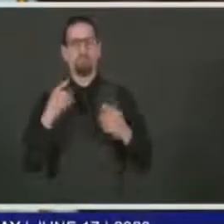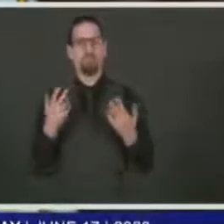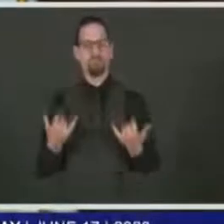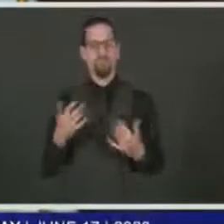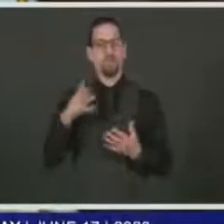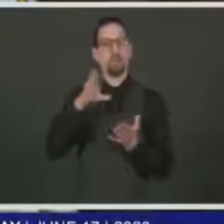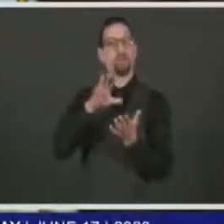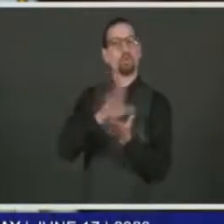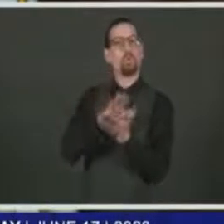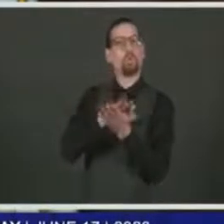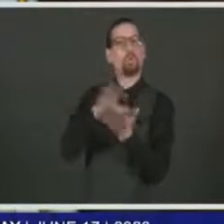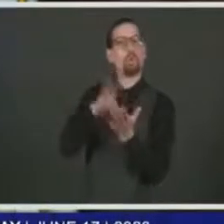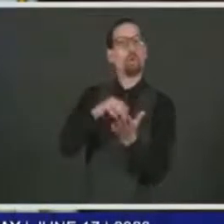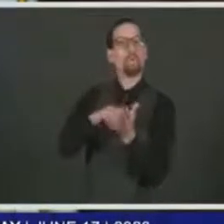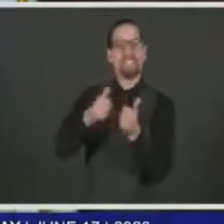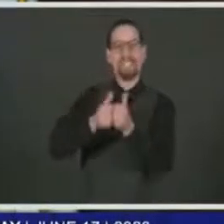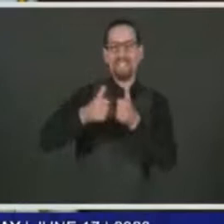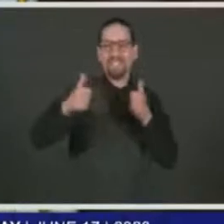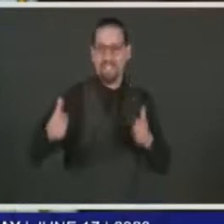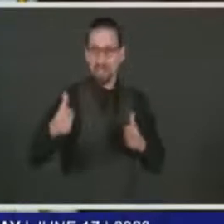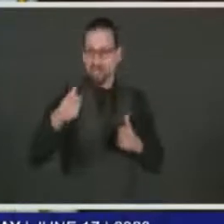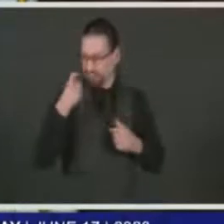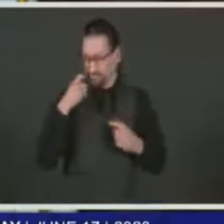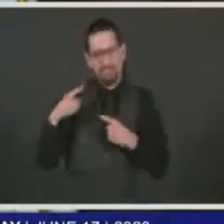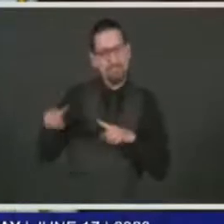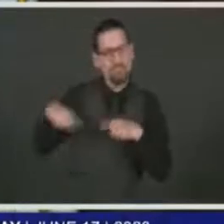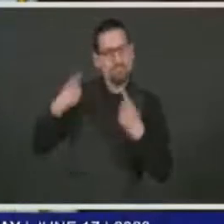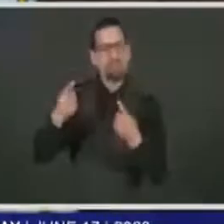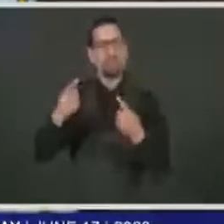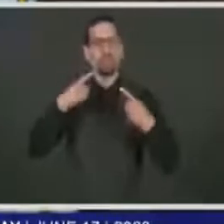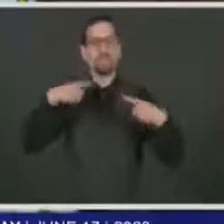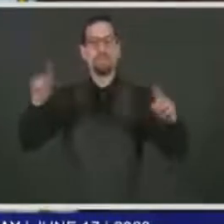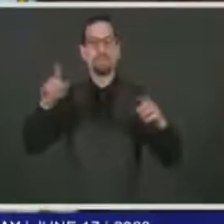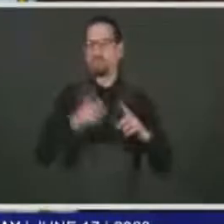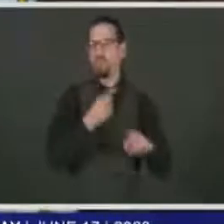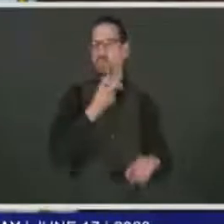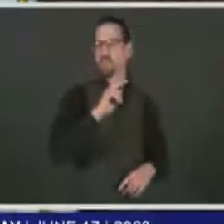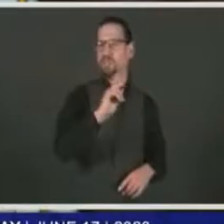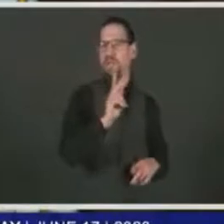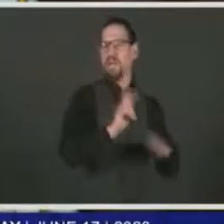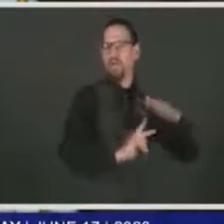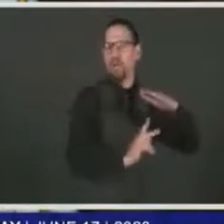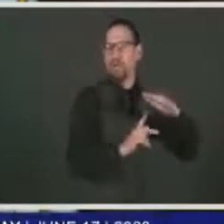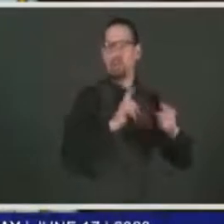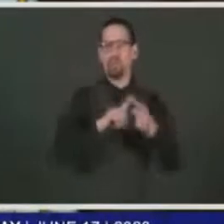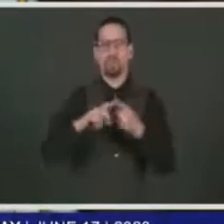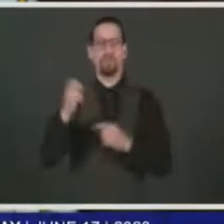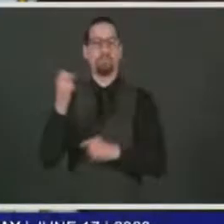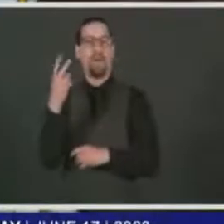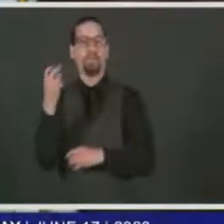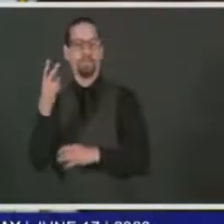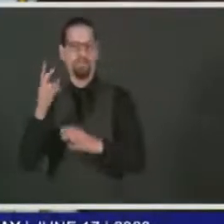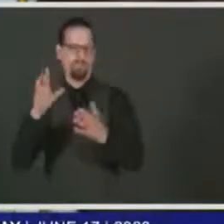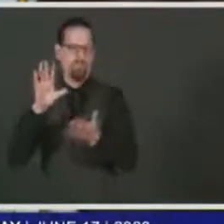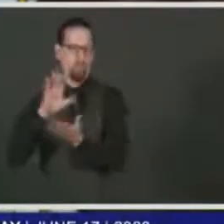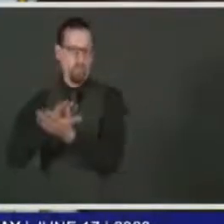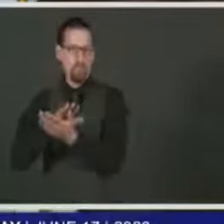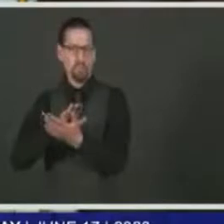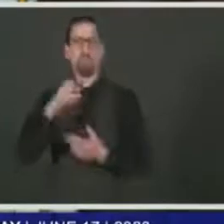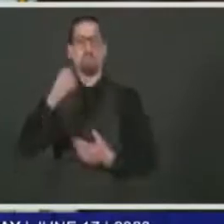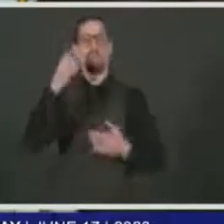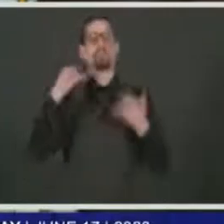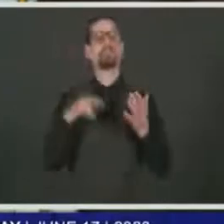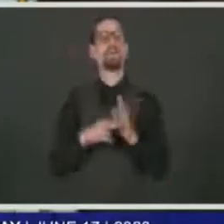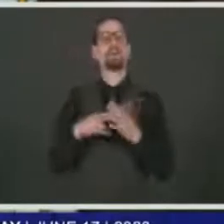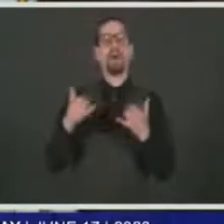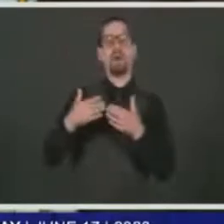schools. As we said last week, it's the end of the snow day. Sorry, Foster Gloucester and